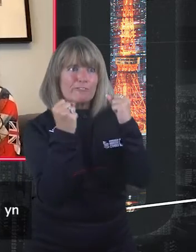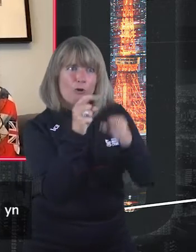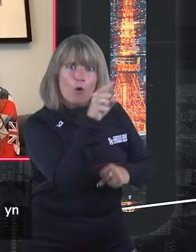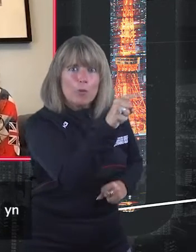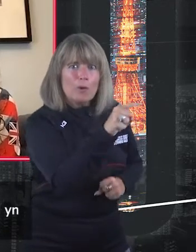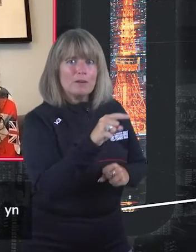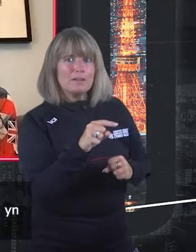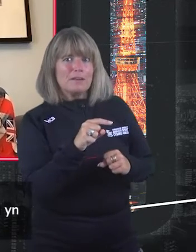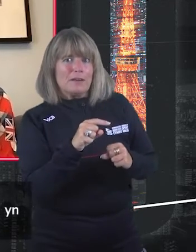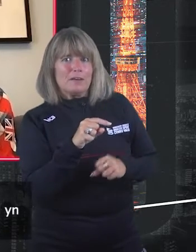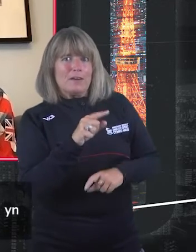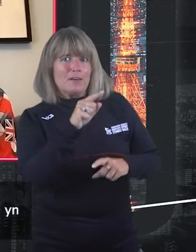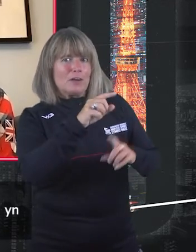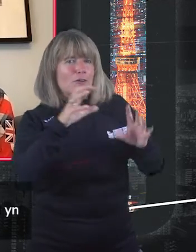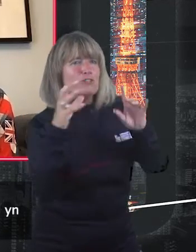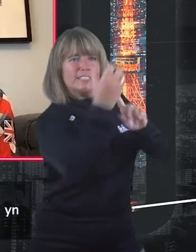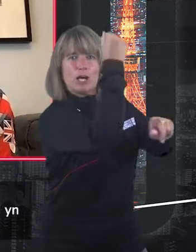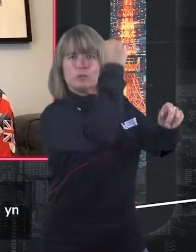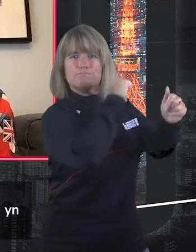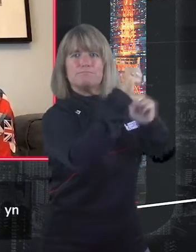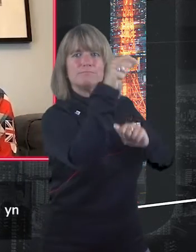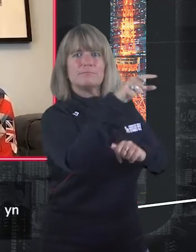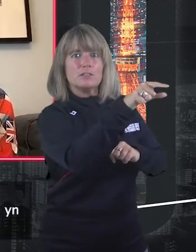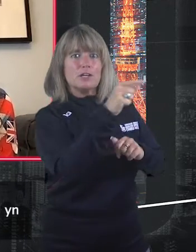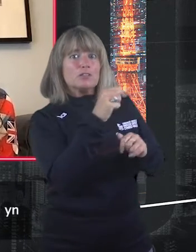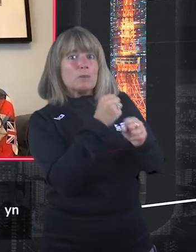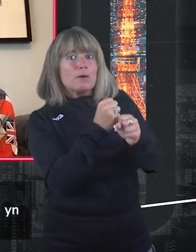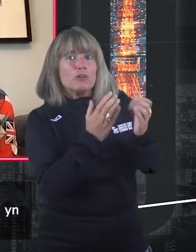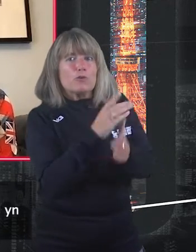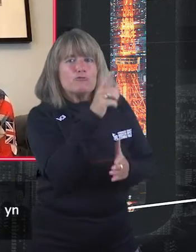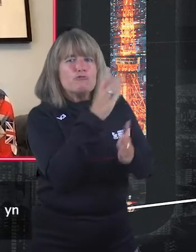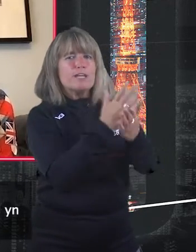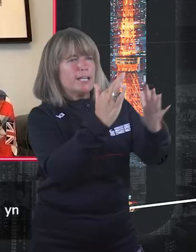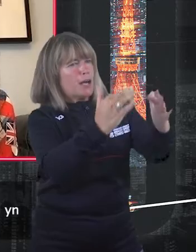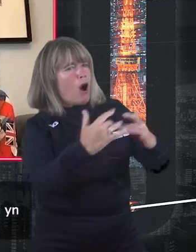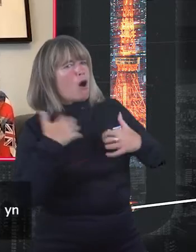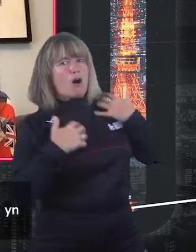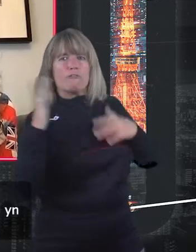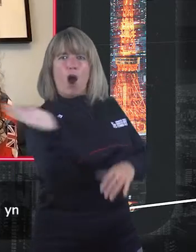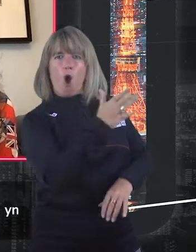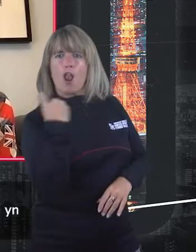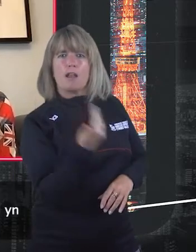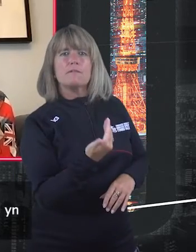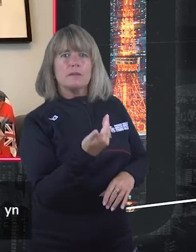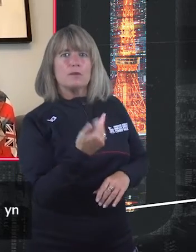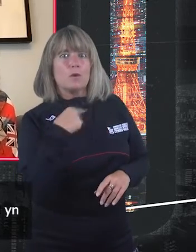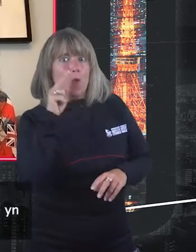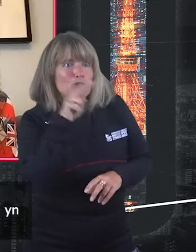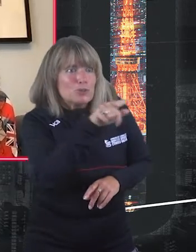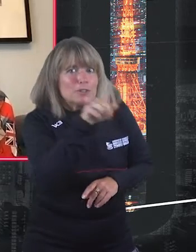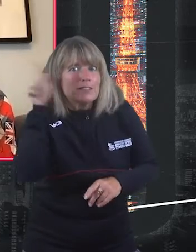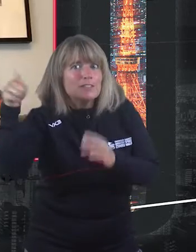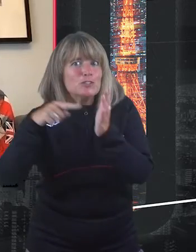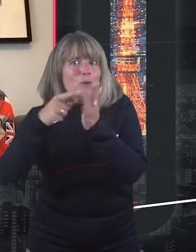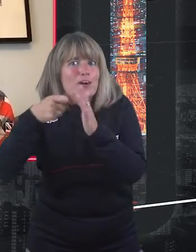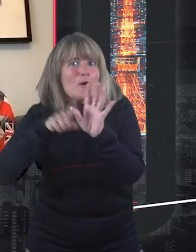everyone at Disability Sport Wales is going to be rooting for you. Reach for the stars, Gemma, because you really are an inspiration to us all.